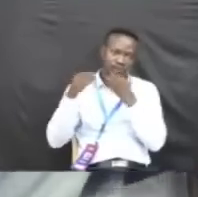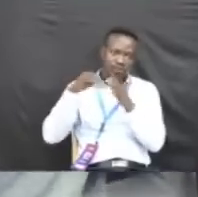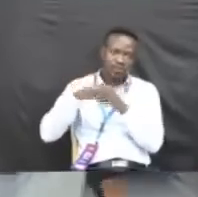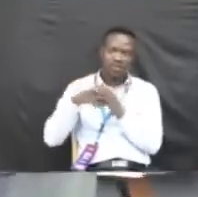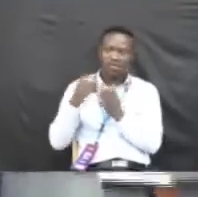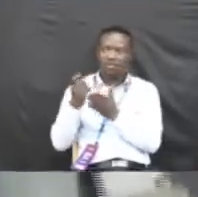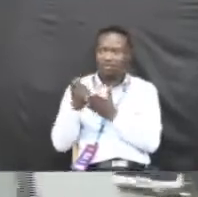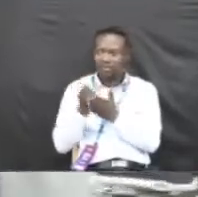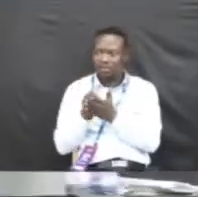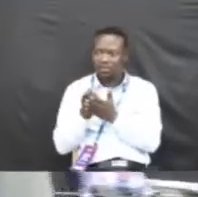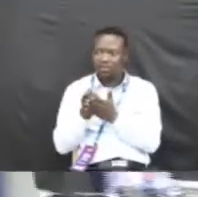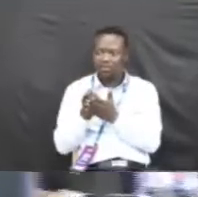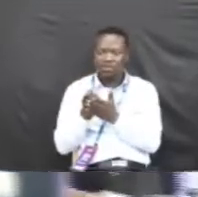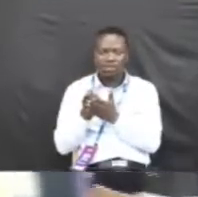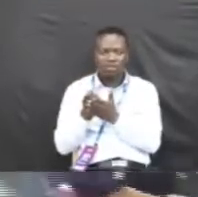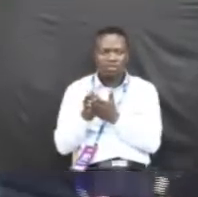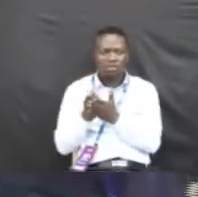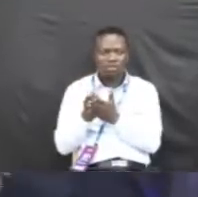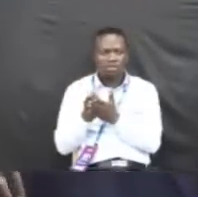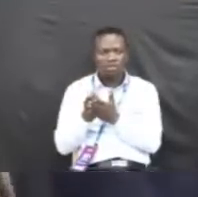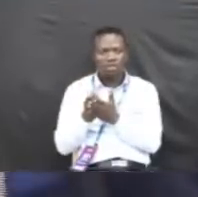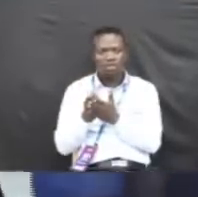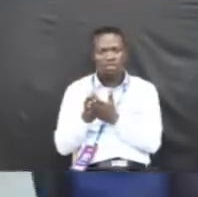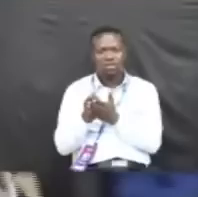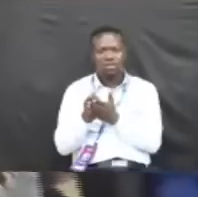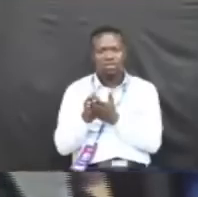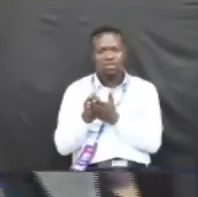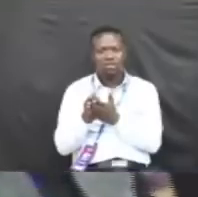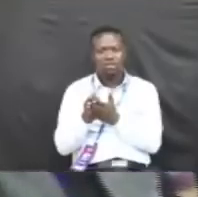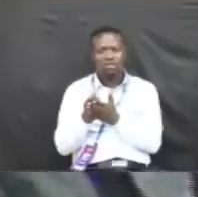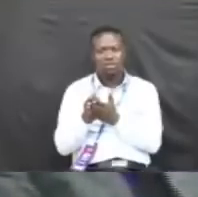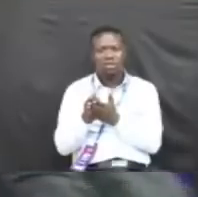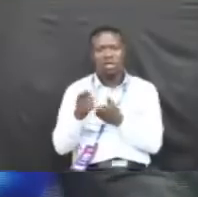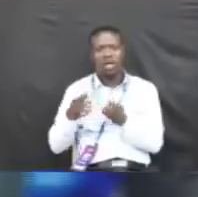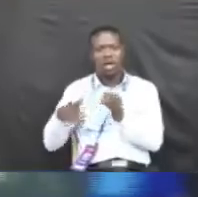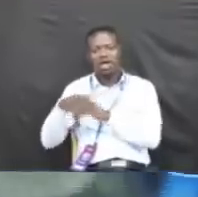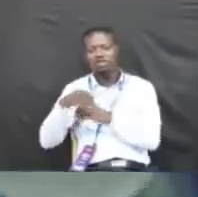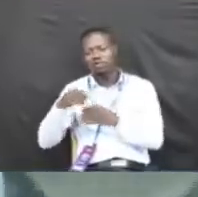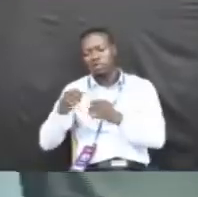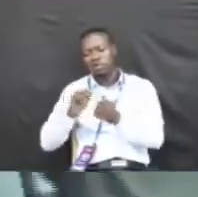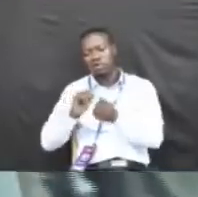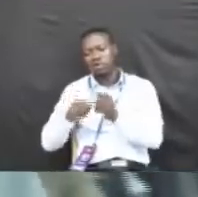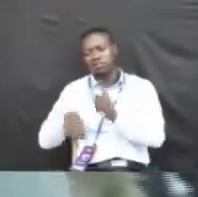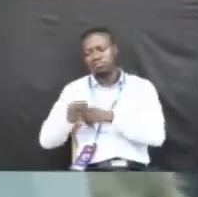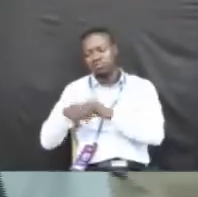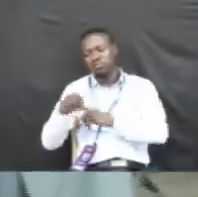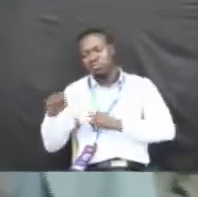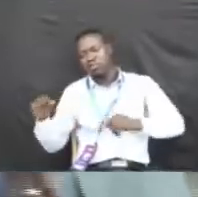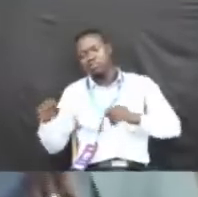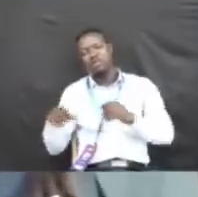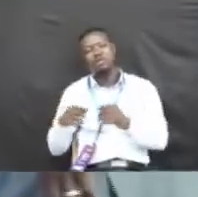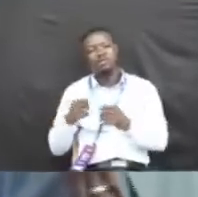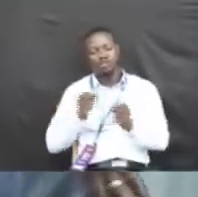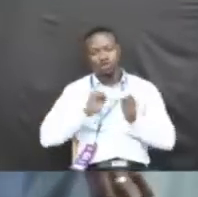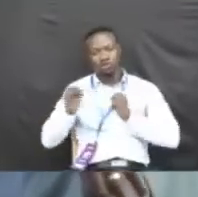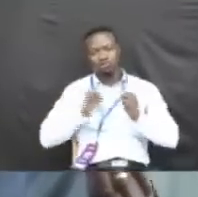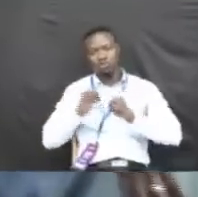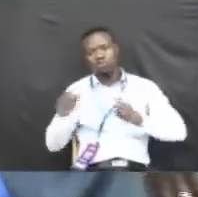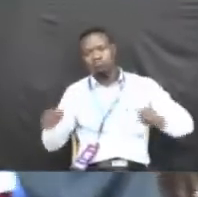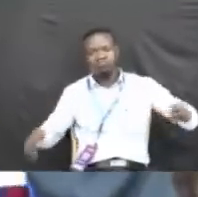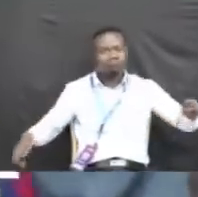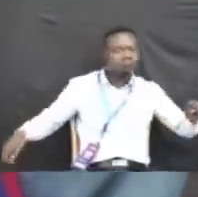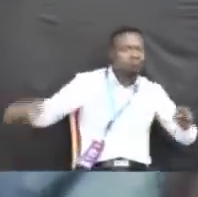discuss through. Hey to me too. First in discuss through female category at the